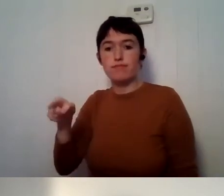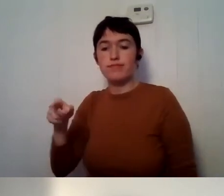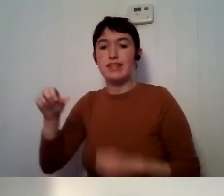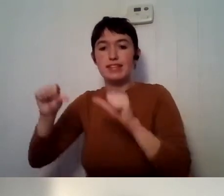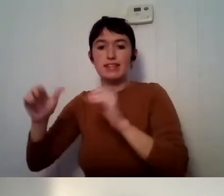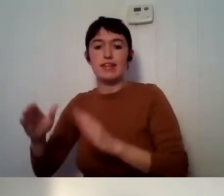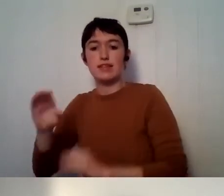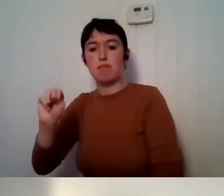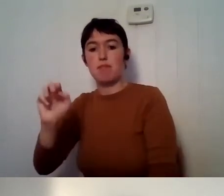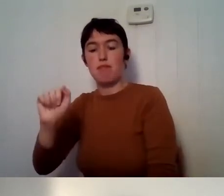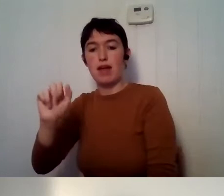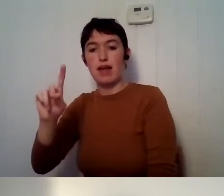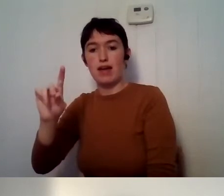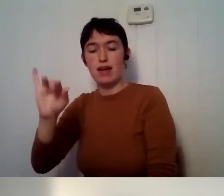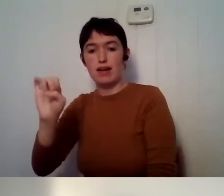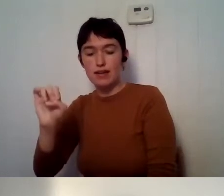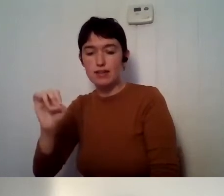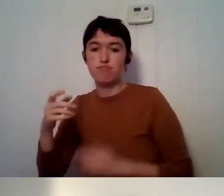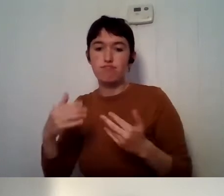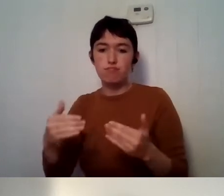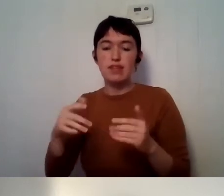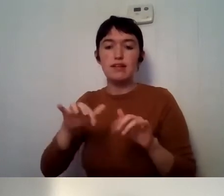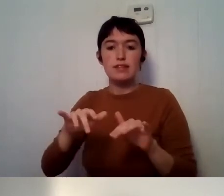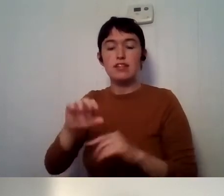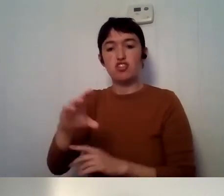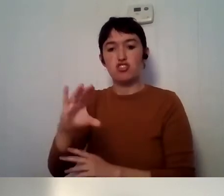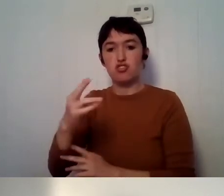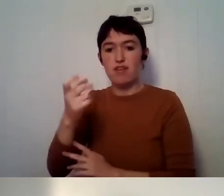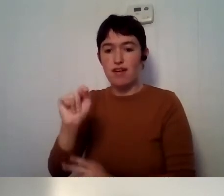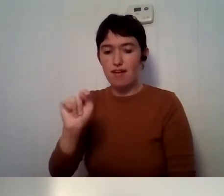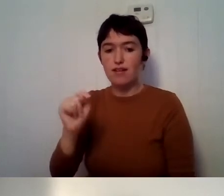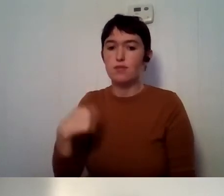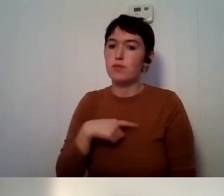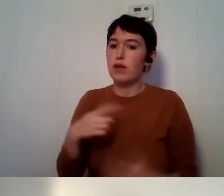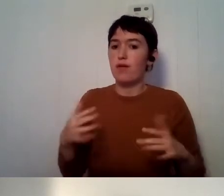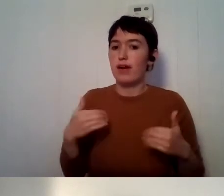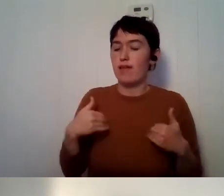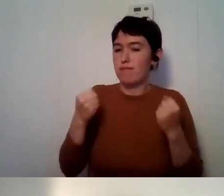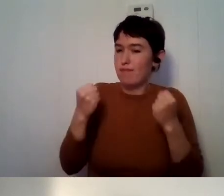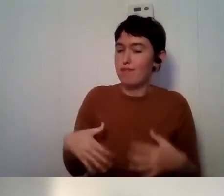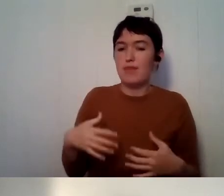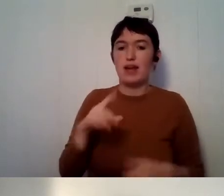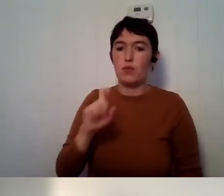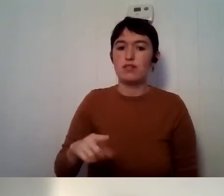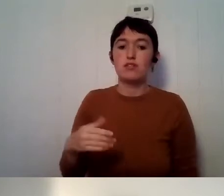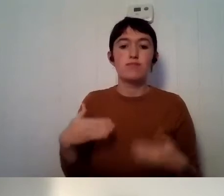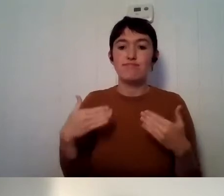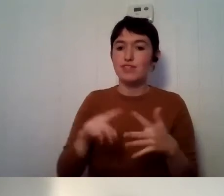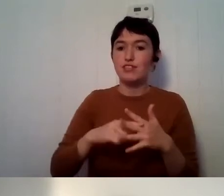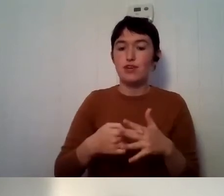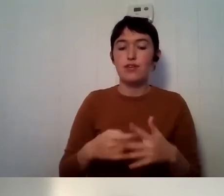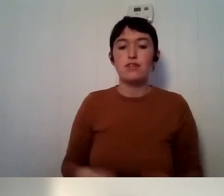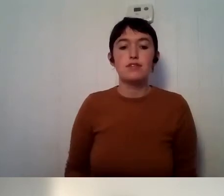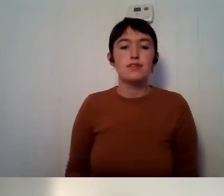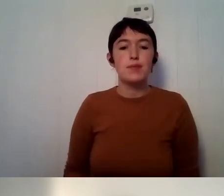Maddie, into the chat. We already have a bunch of questions. So let's get started. Let's see.